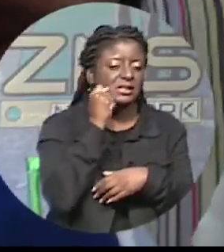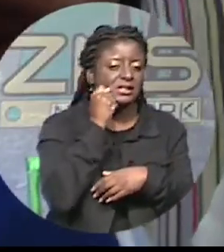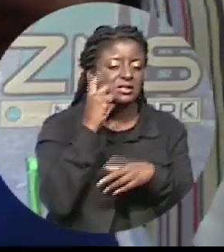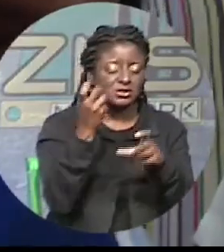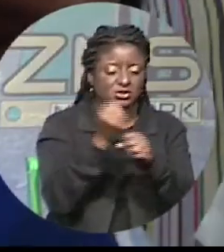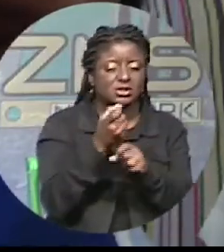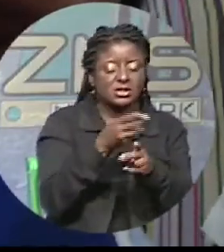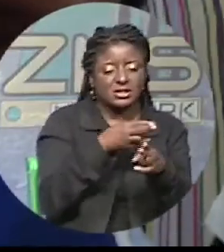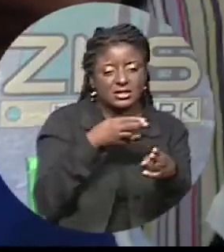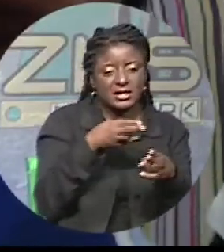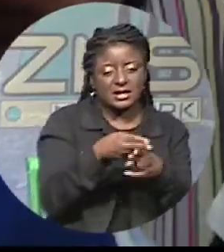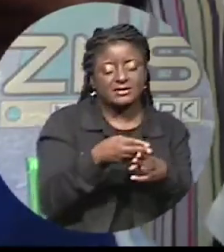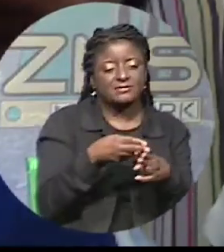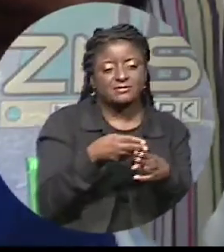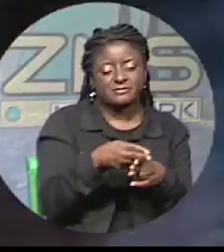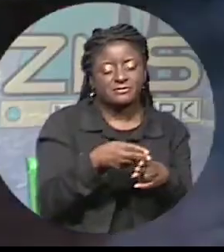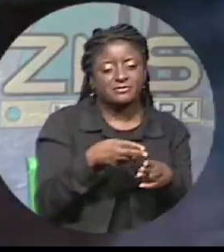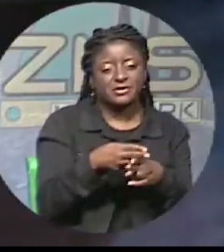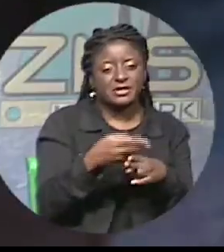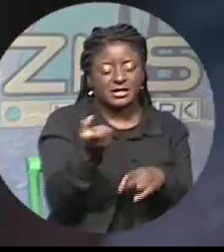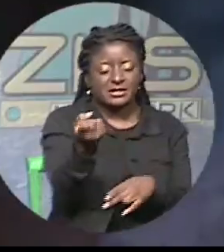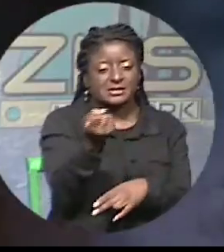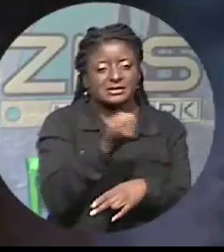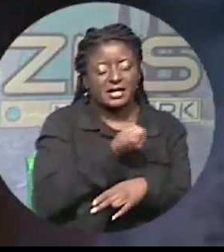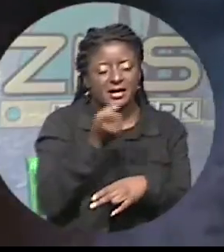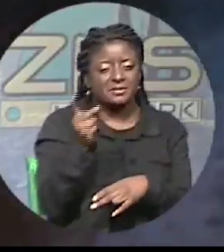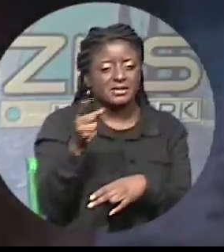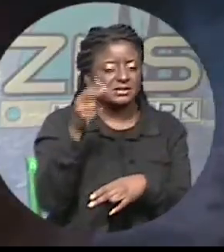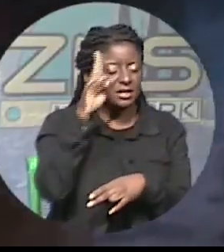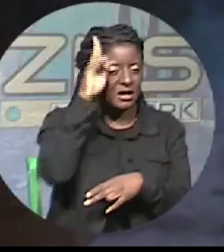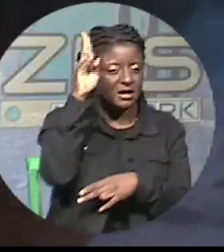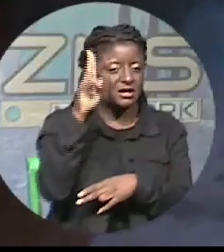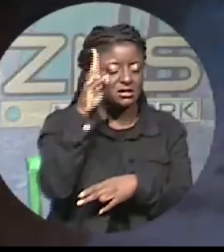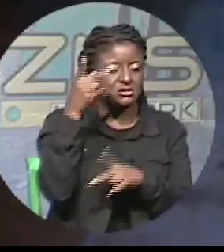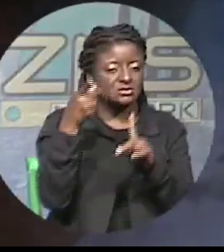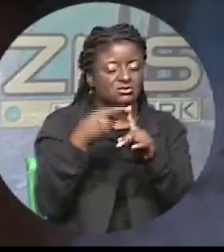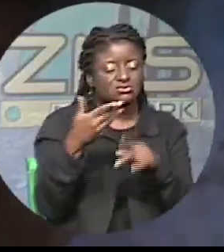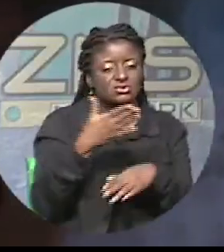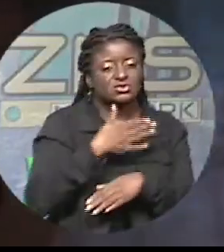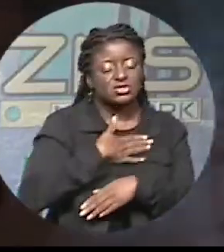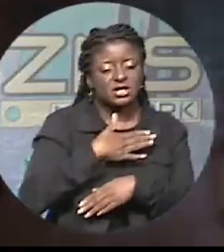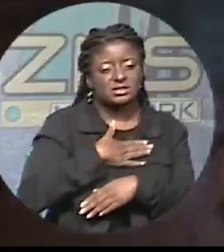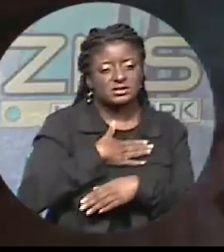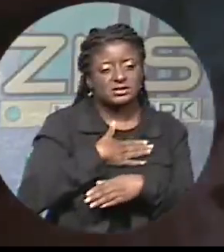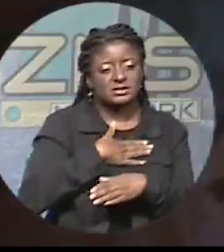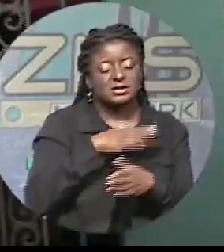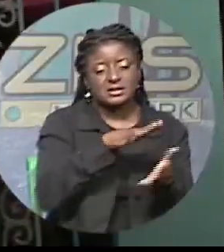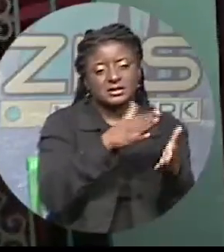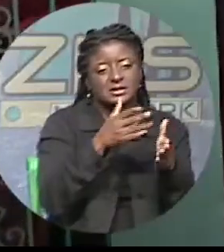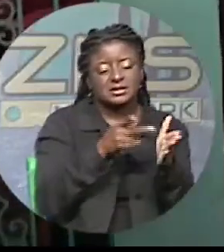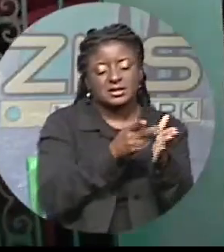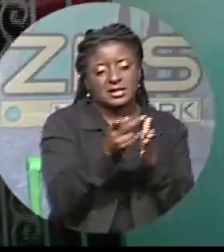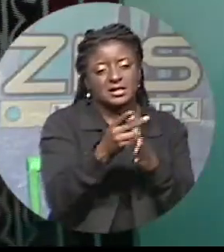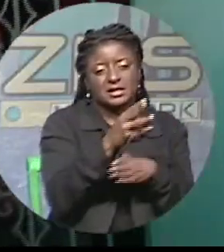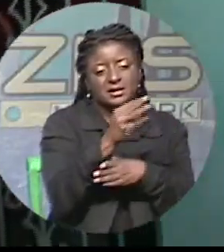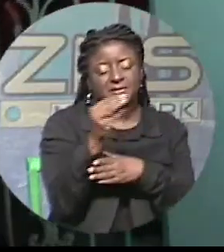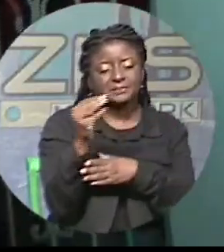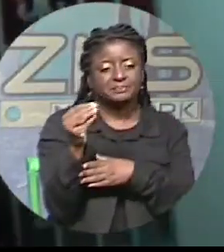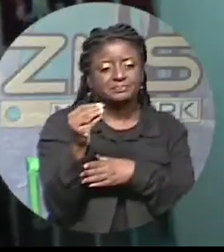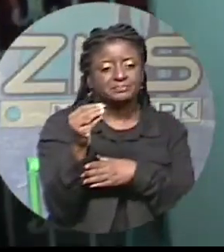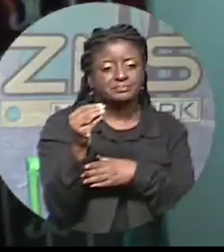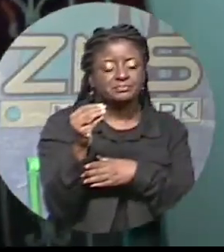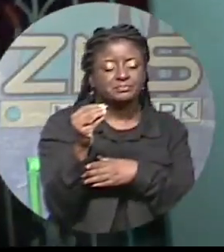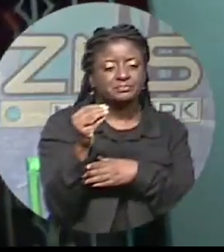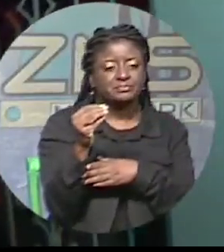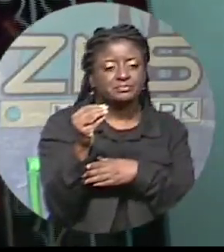knife and stabbed his uncle to the chest, fatally wounding him. According to further